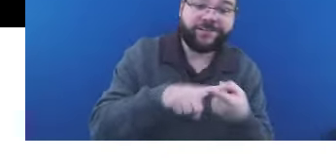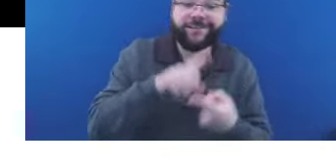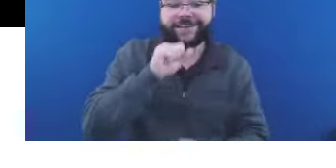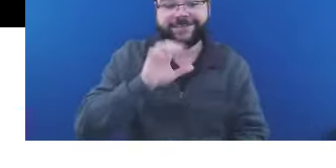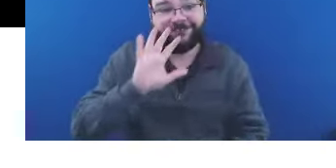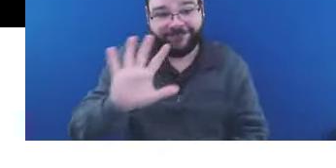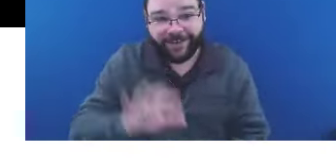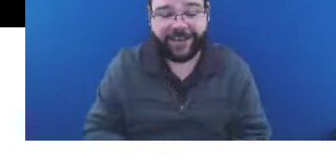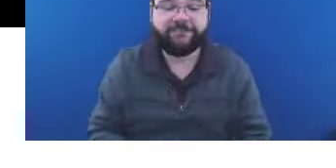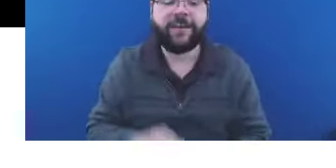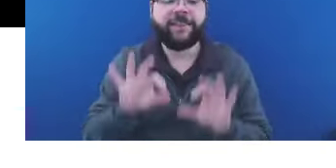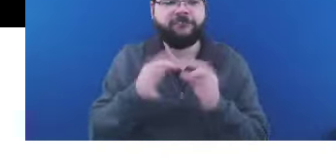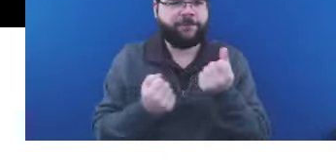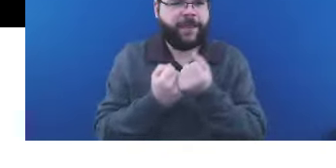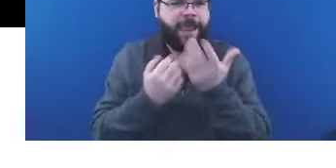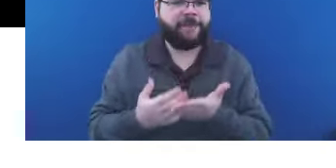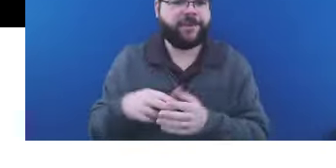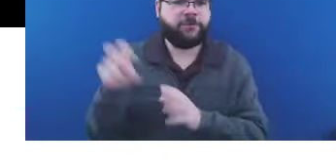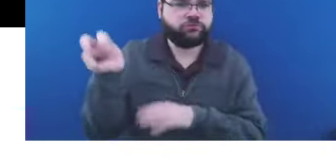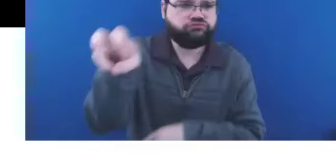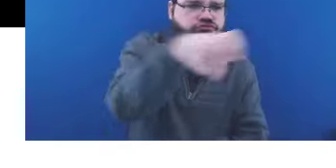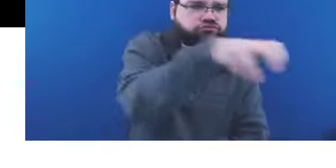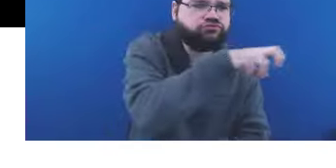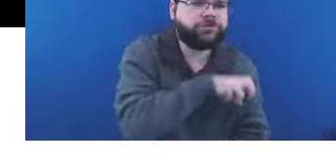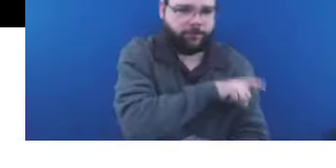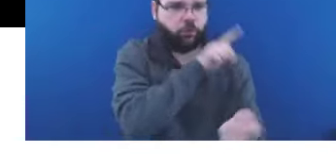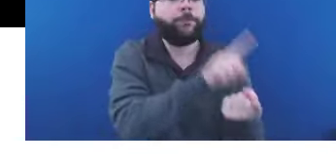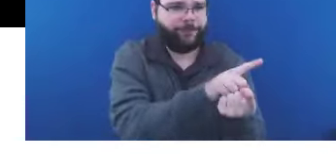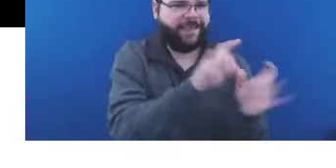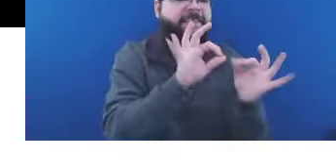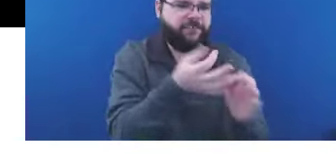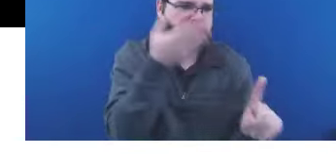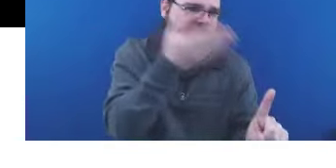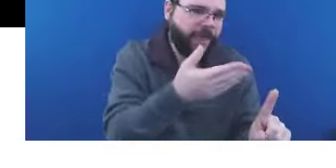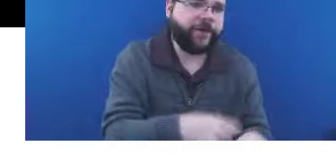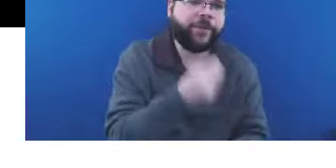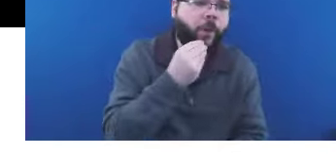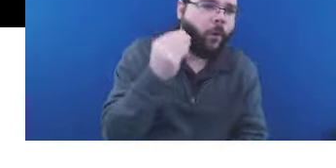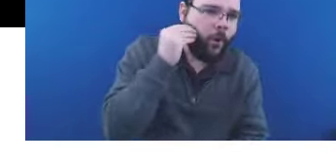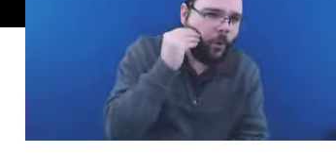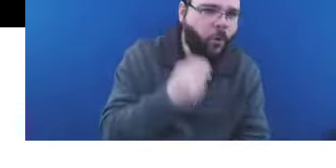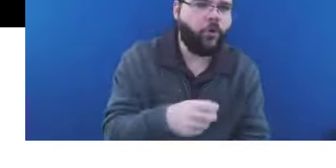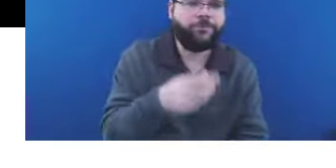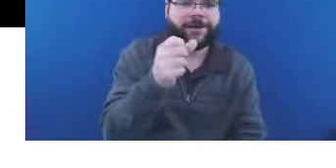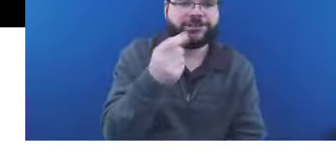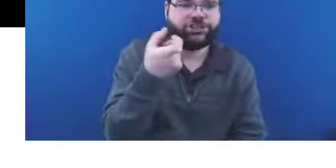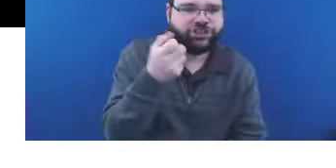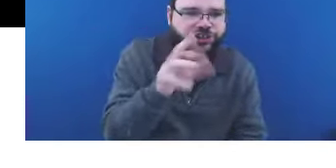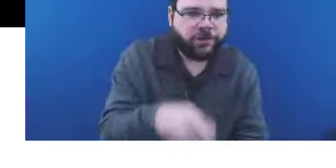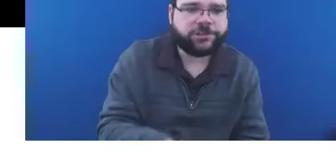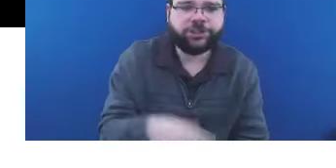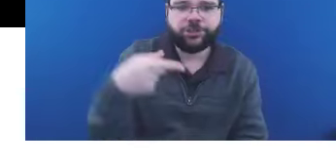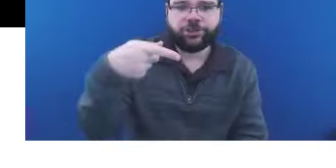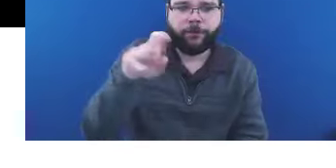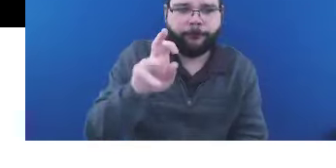family advocates also travel to meet the family where they are at, meaning their home, a shelter, the